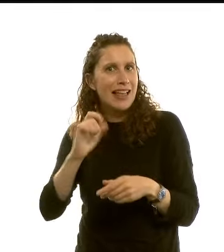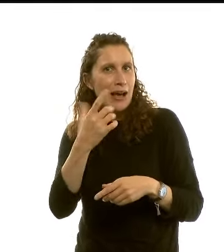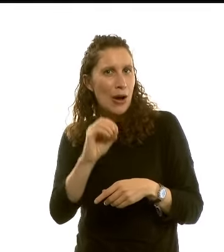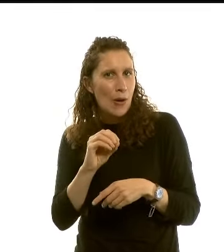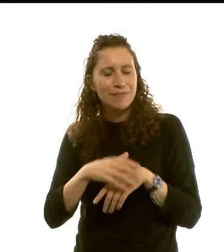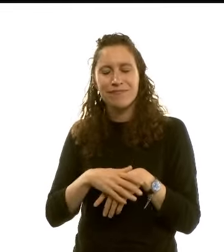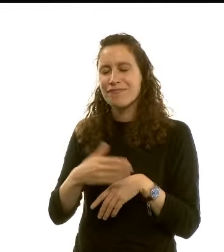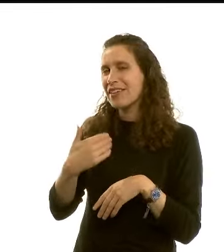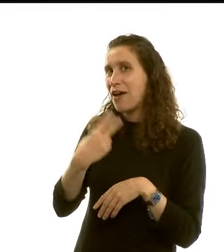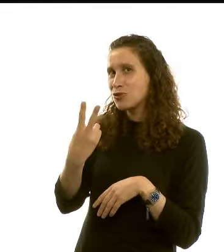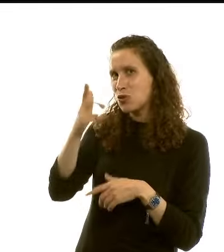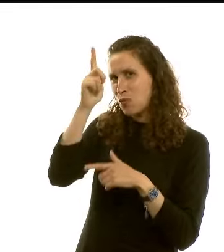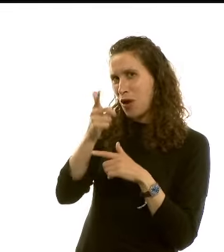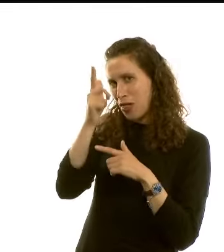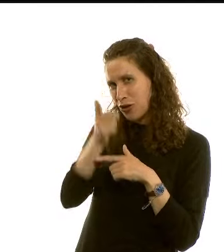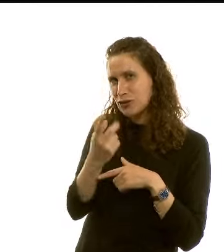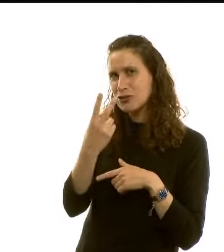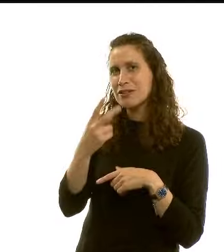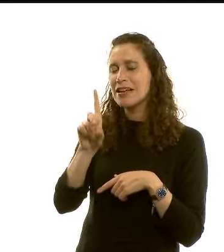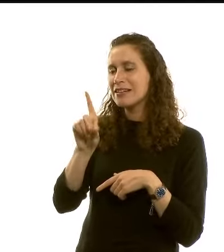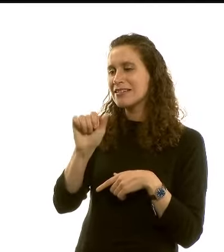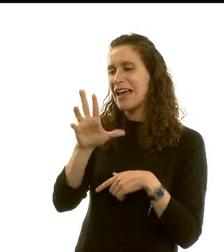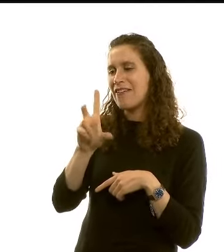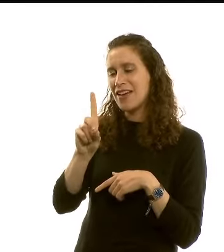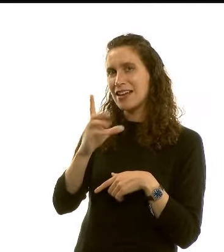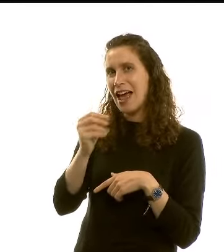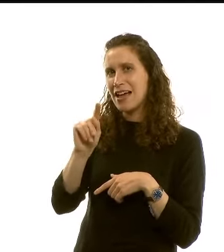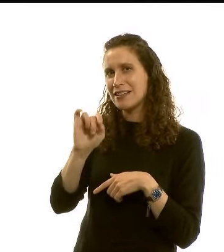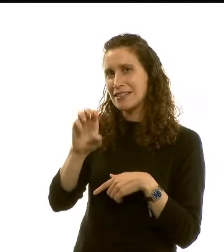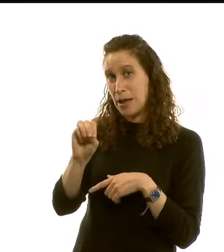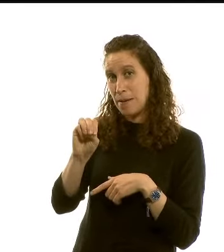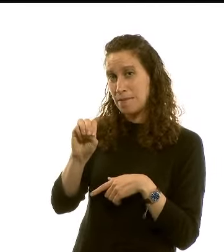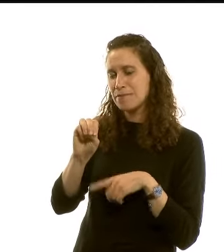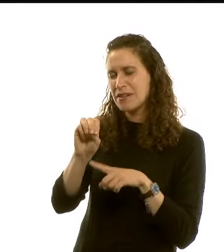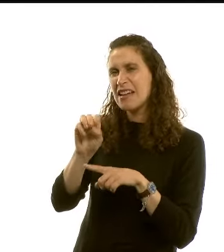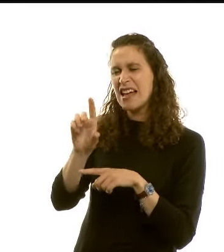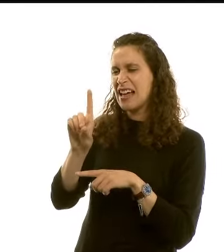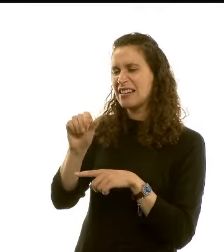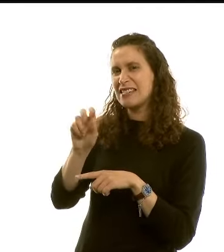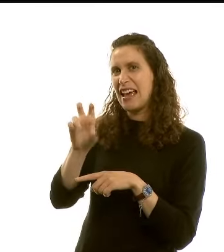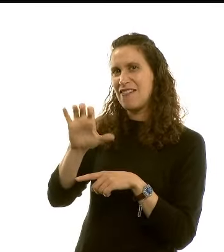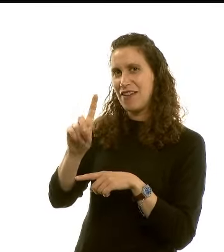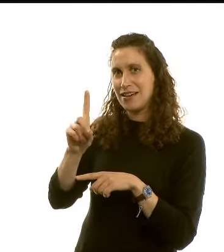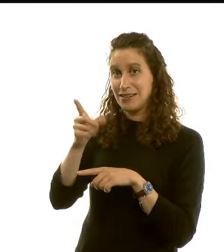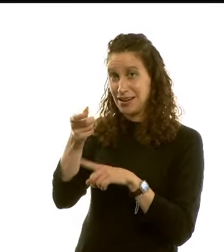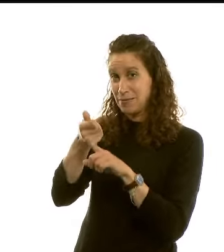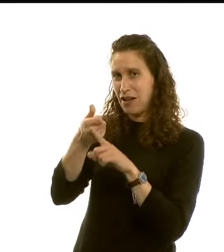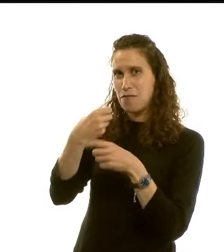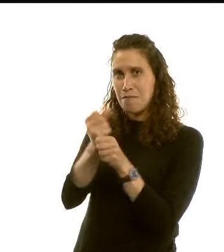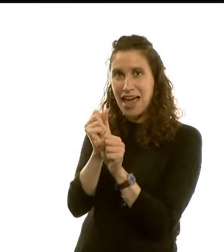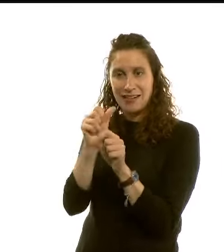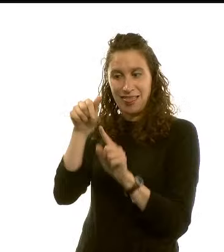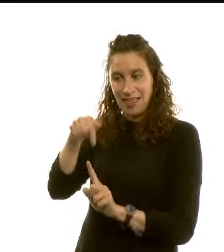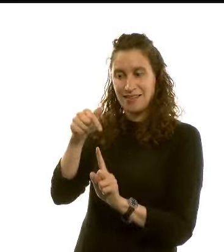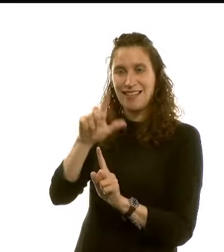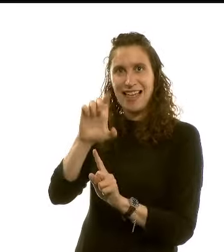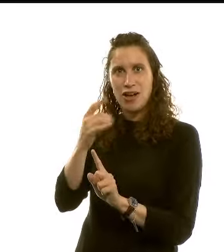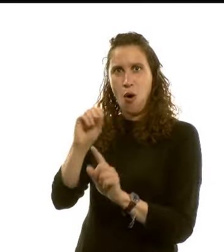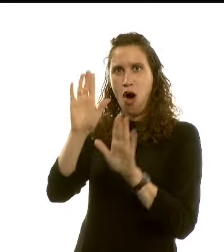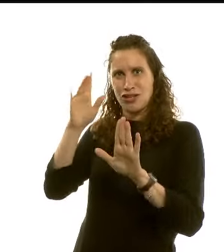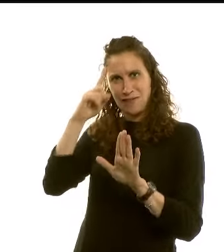brothers, David and Tim. David was the one that really made Lego bricks awesome to me. Dave lives in Atlanta and I live